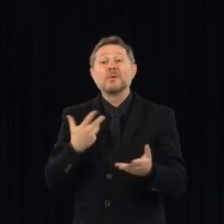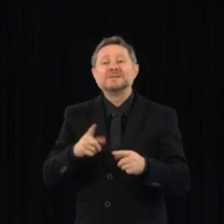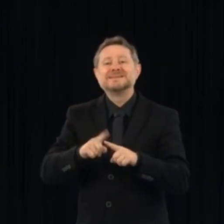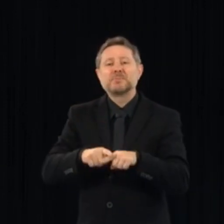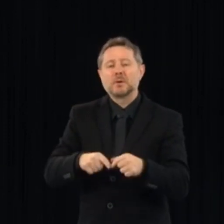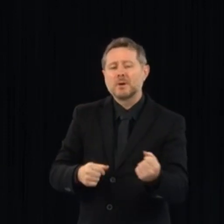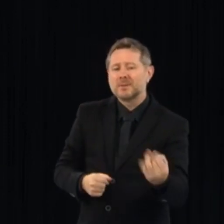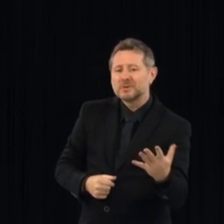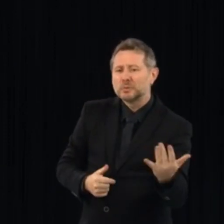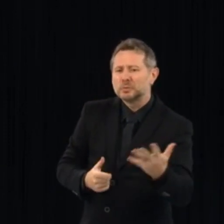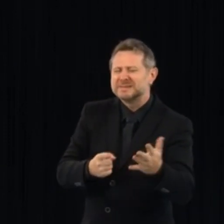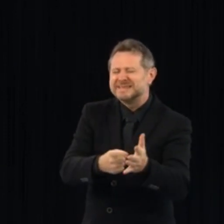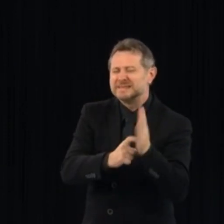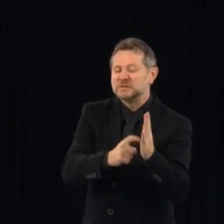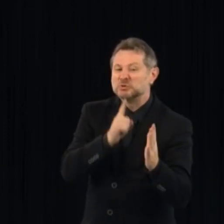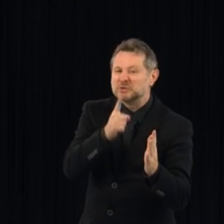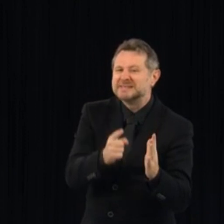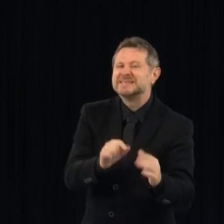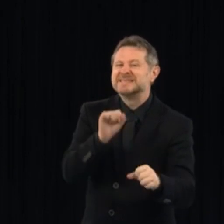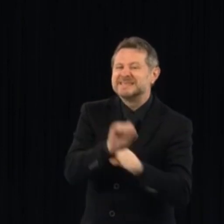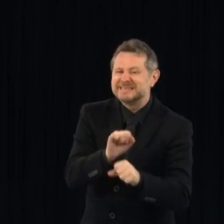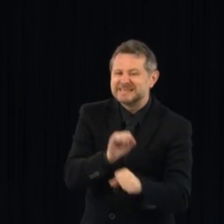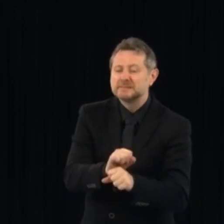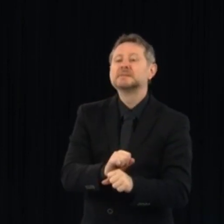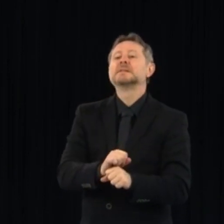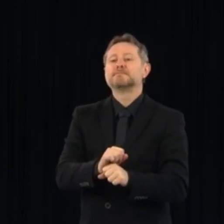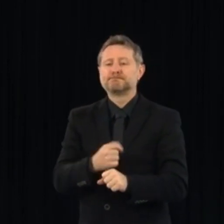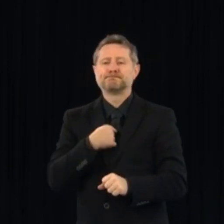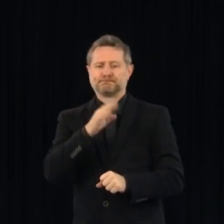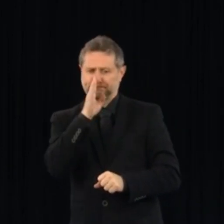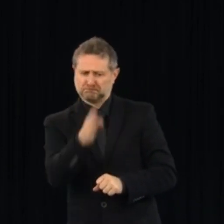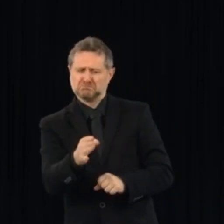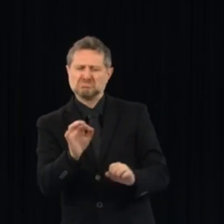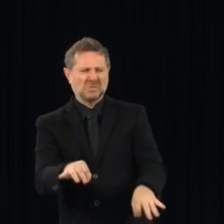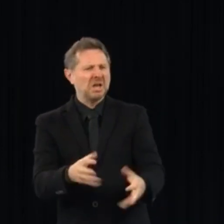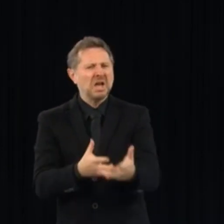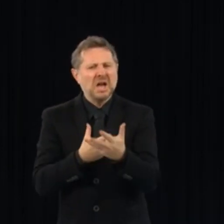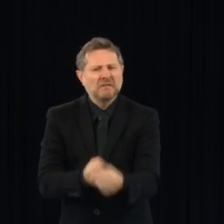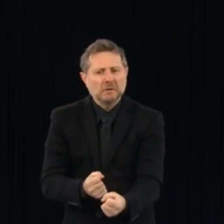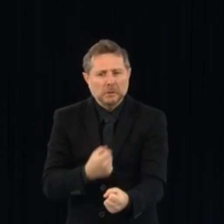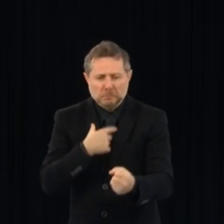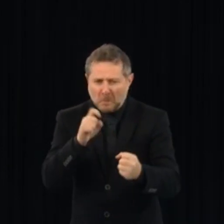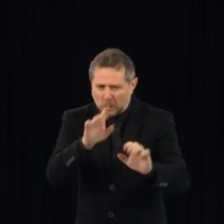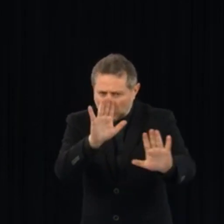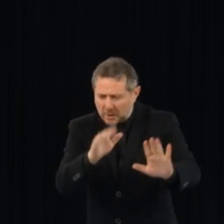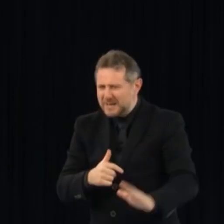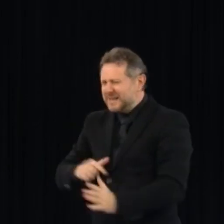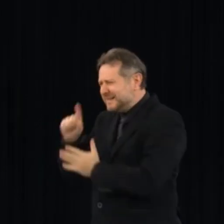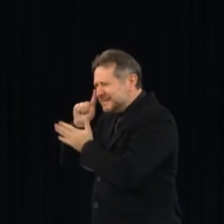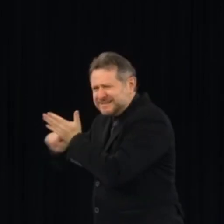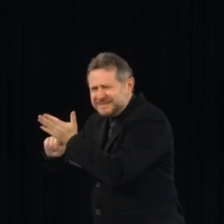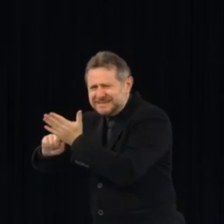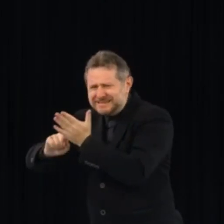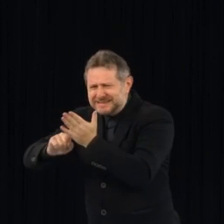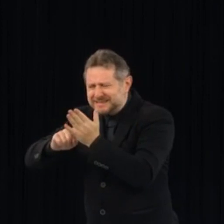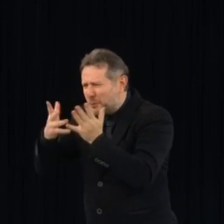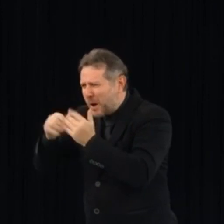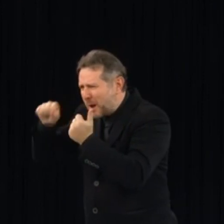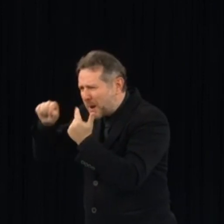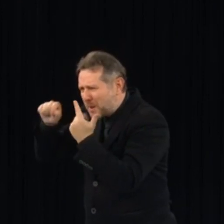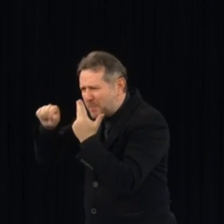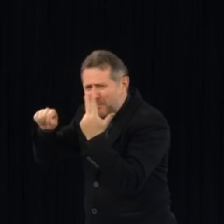I can say with confidence, we have researched every possibility, every